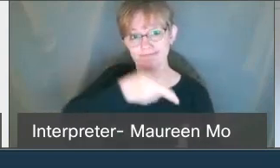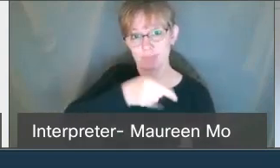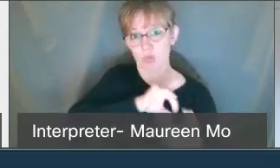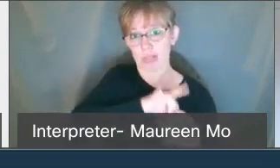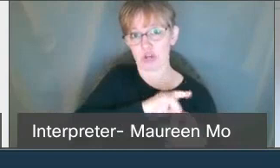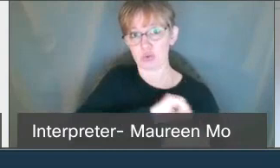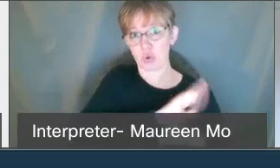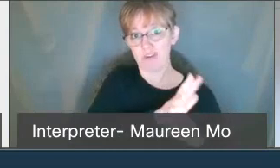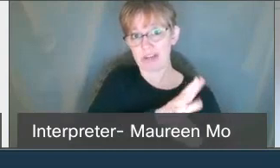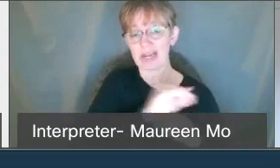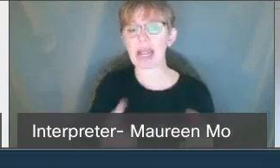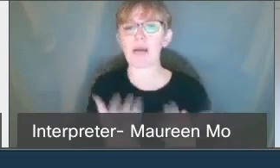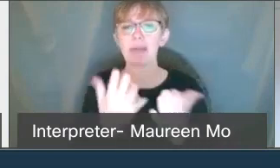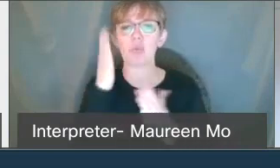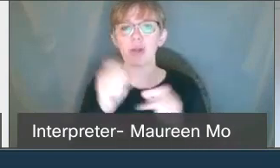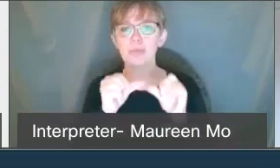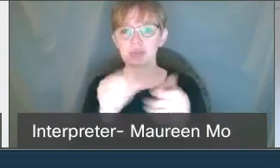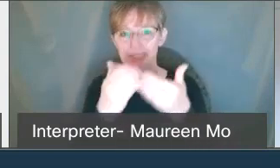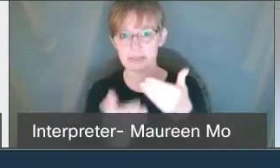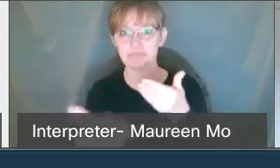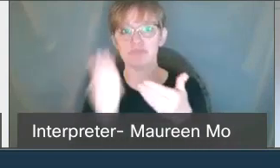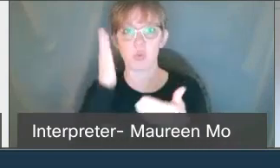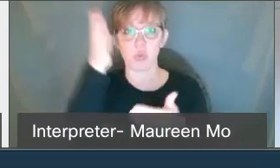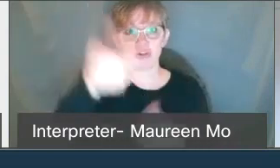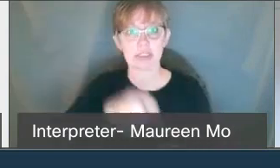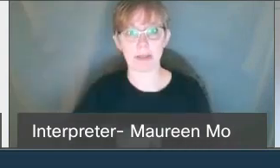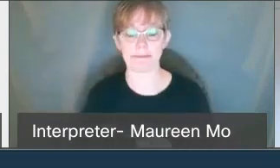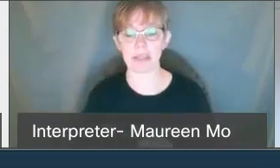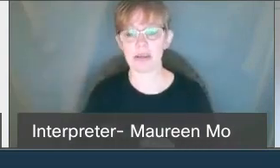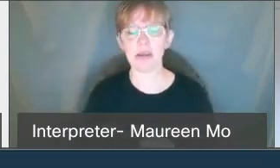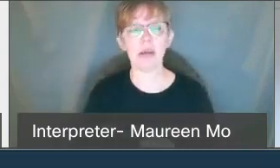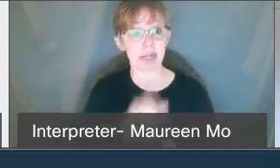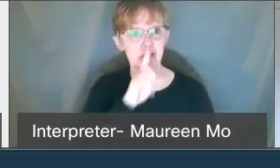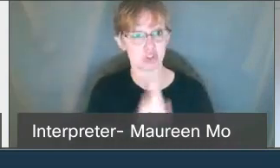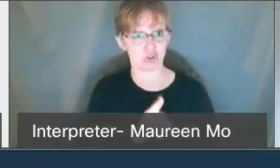those kind of persist over time. But I've certainly received a lot more questions in the